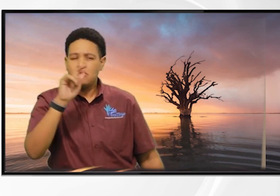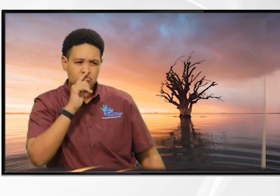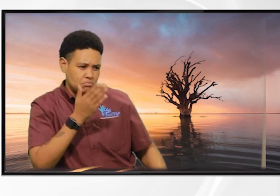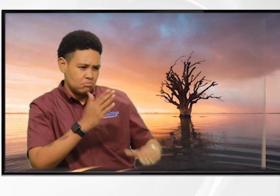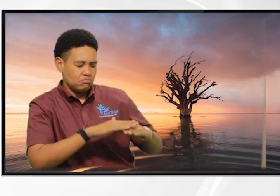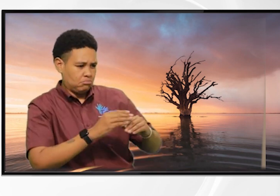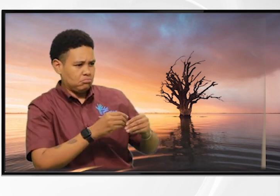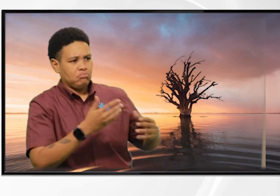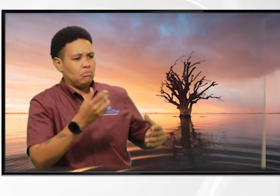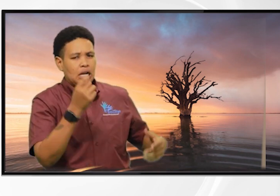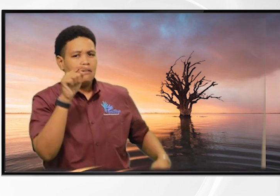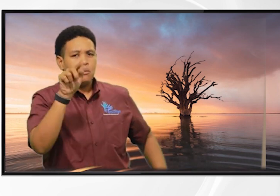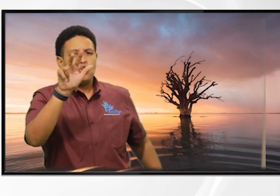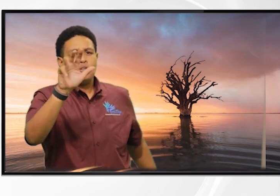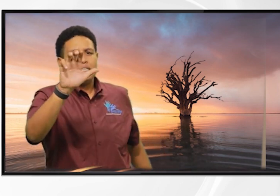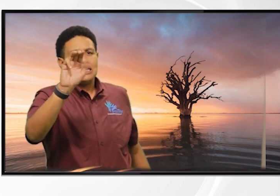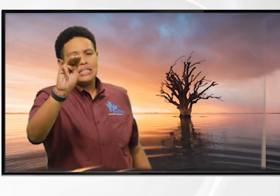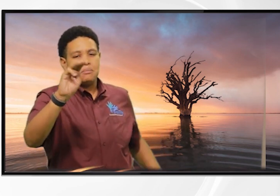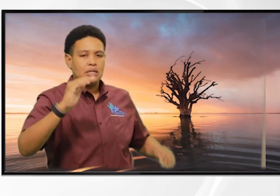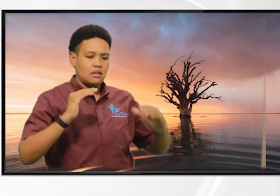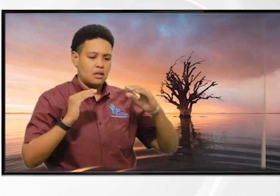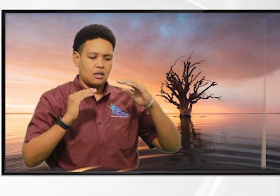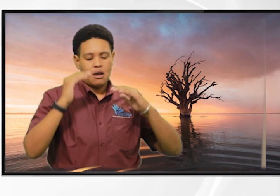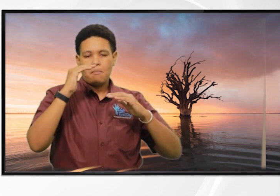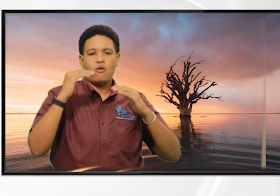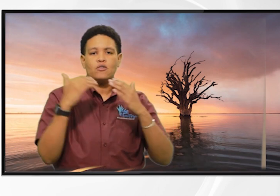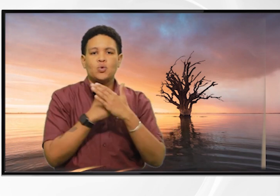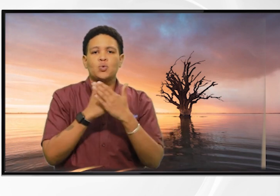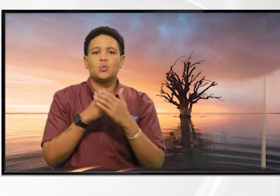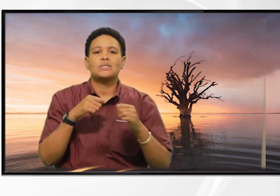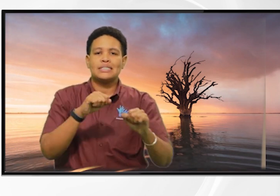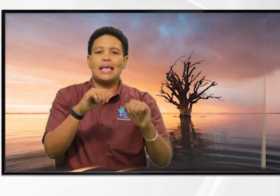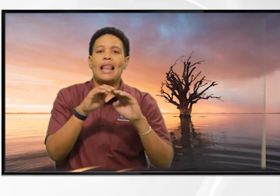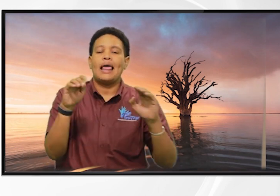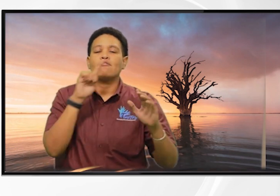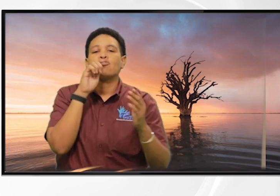of 11.3 centimeters above the mean sea level was